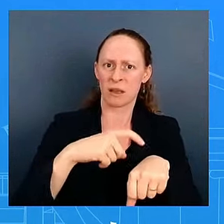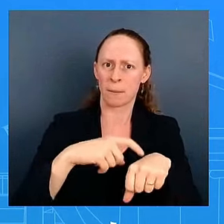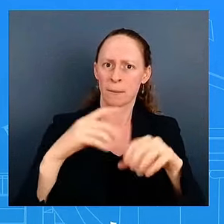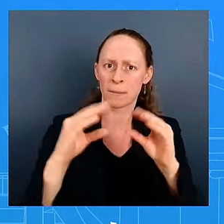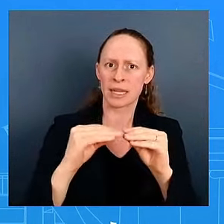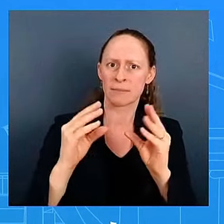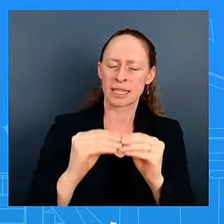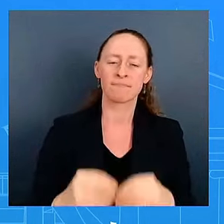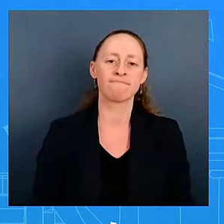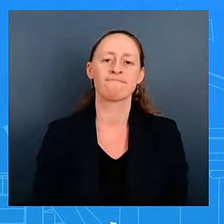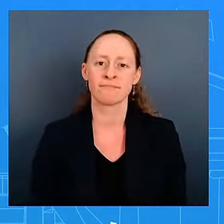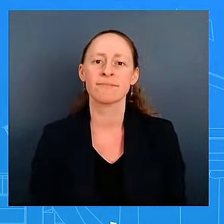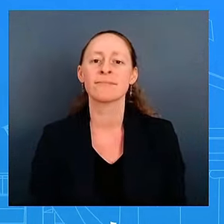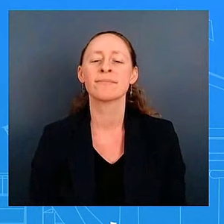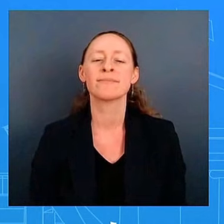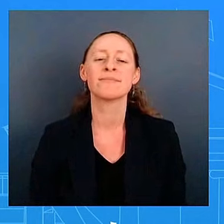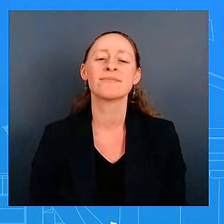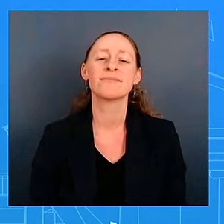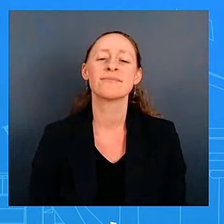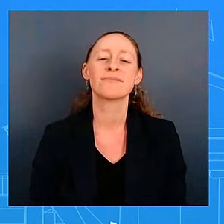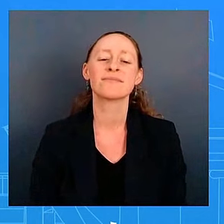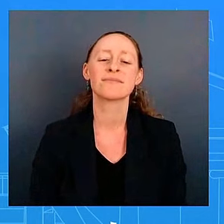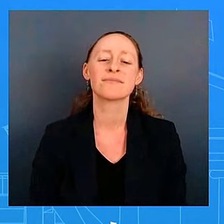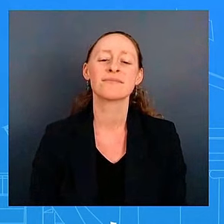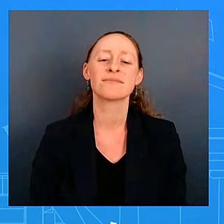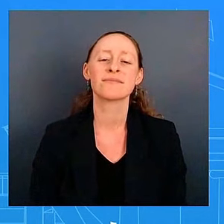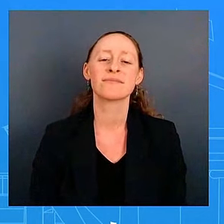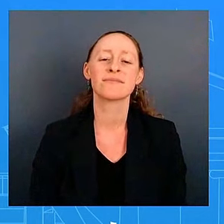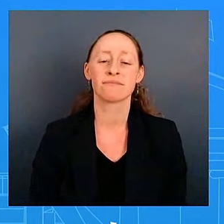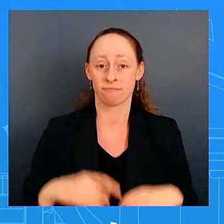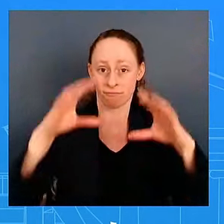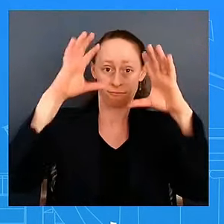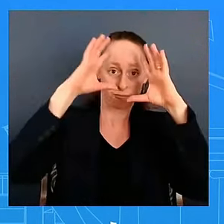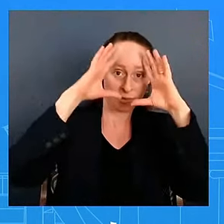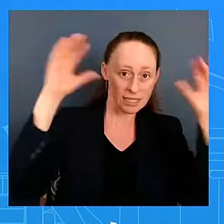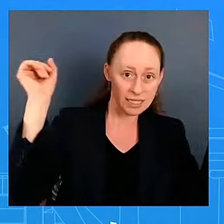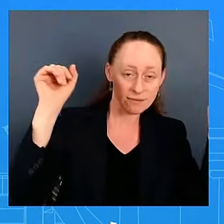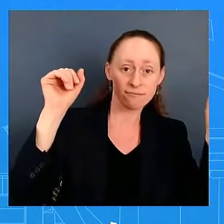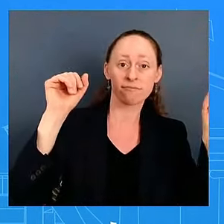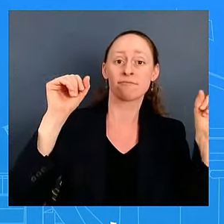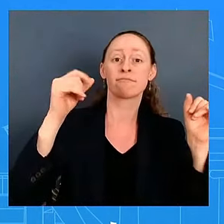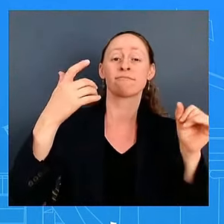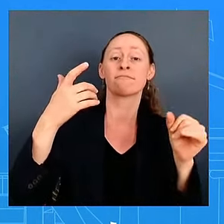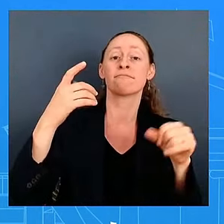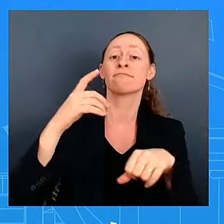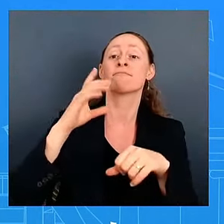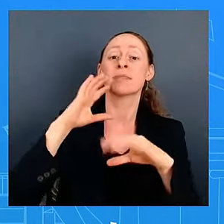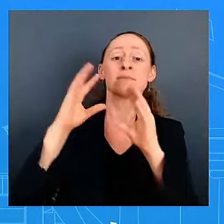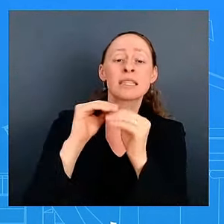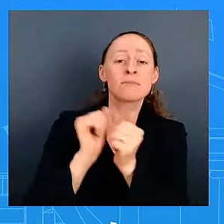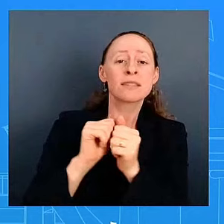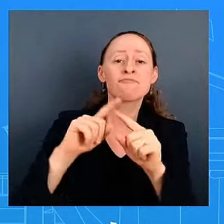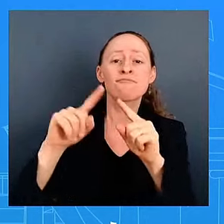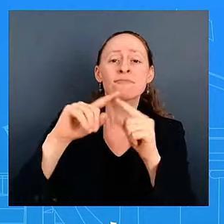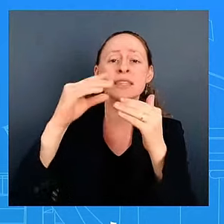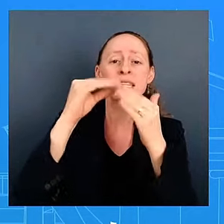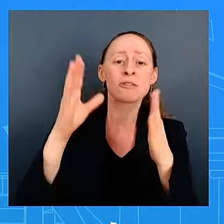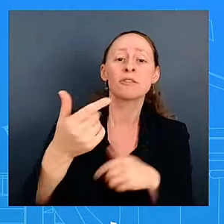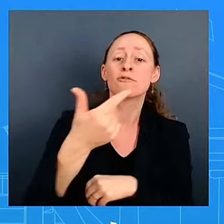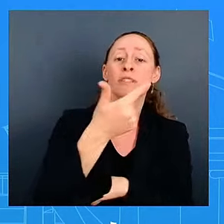also a sit-down at the G7 in Italy, and it will further demonstrate the strength of the partnership between our